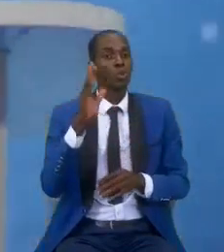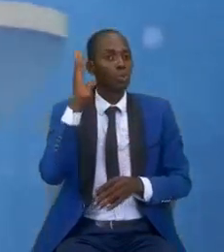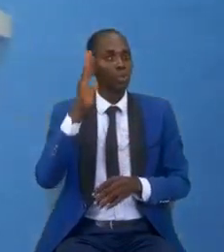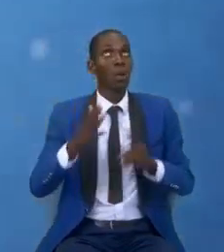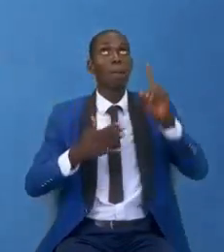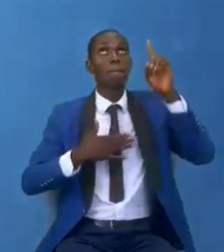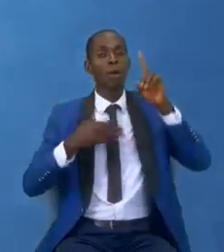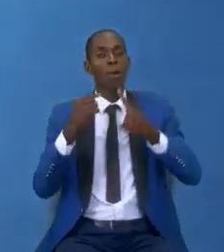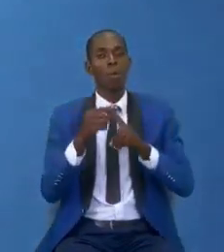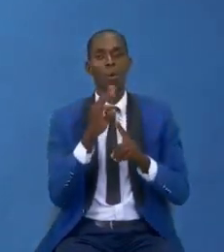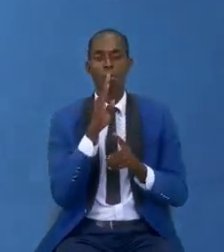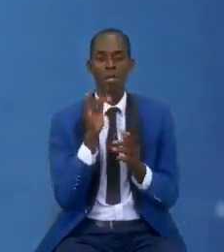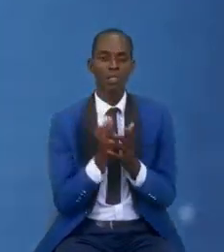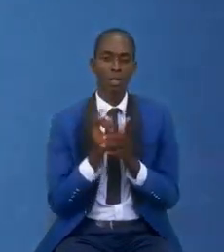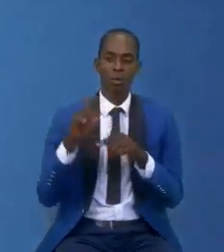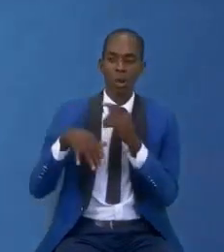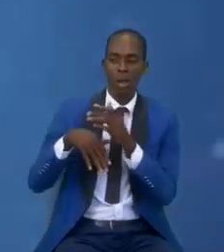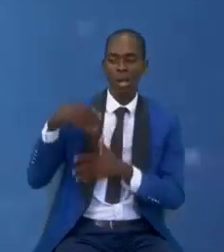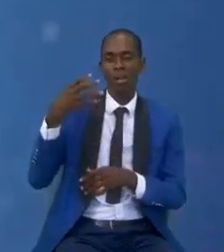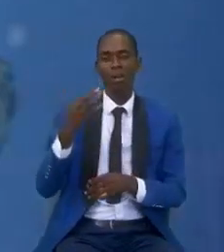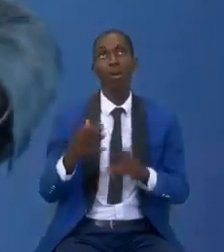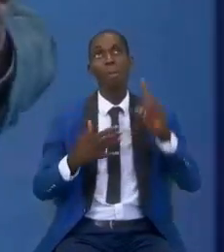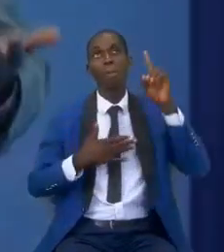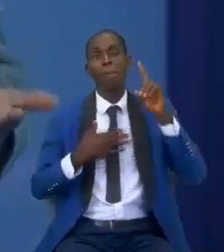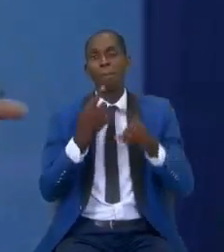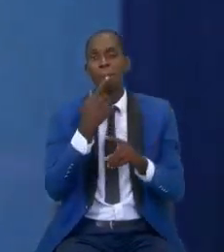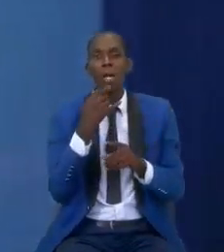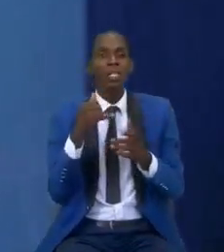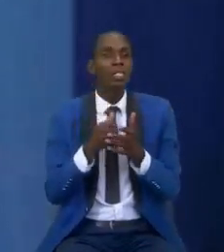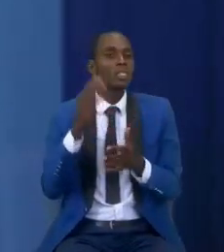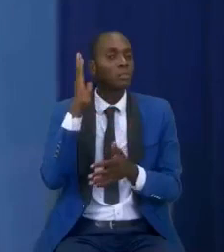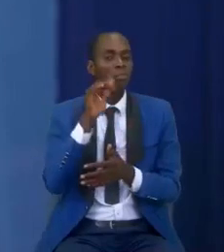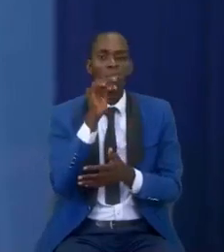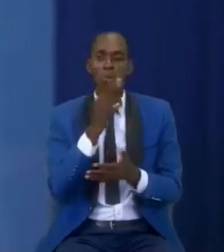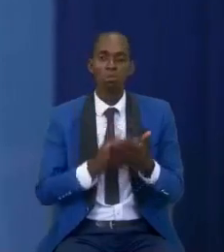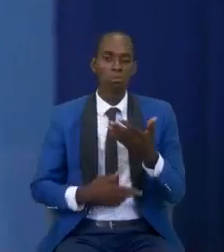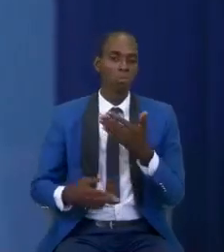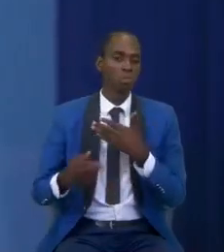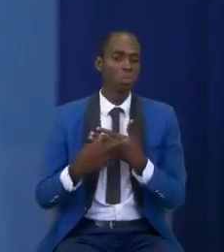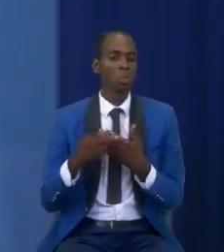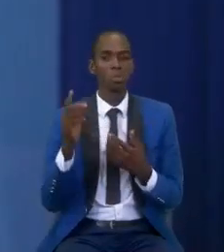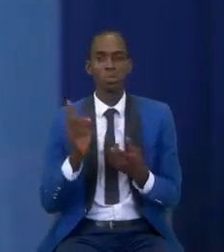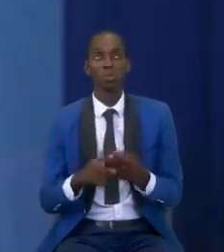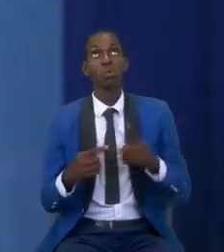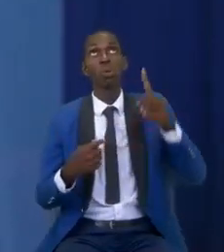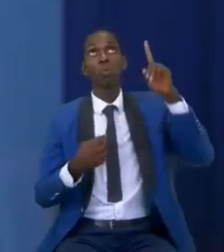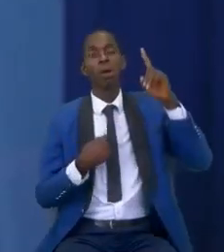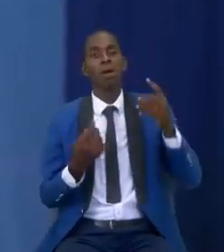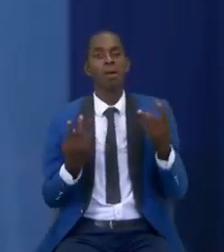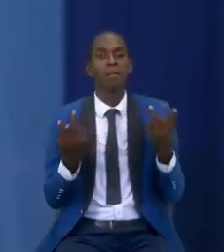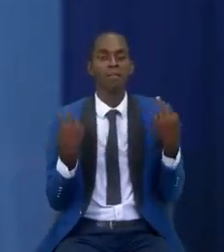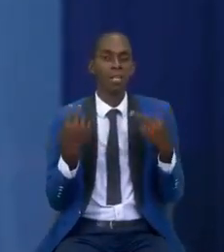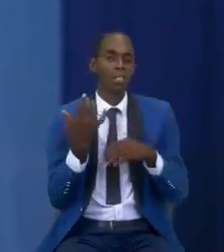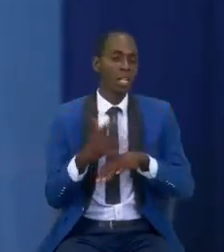not return unto me void, but it shall accomplish that which I